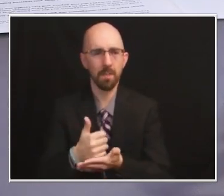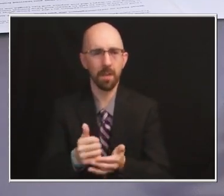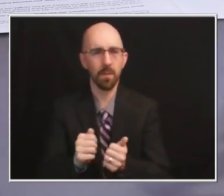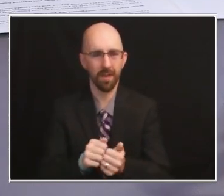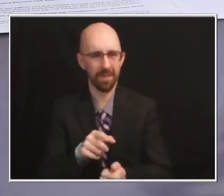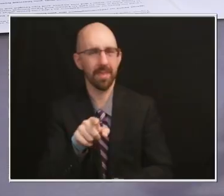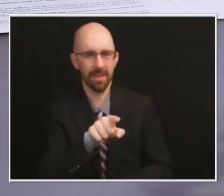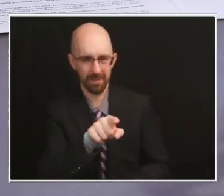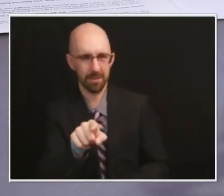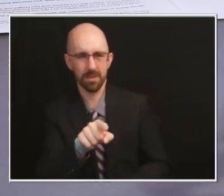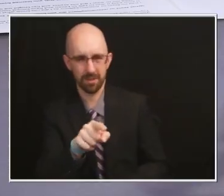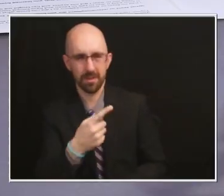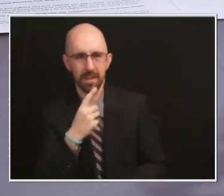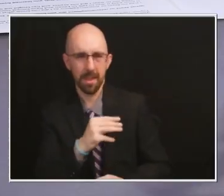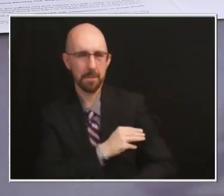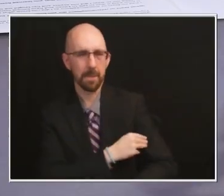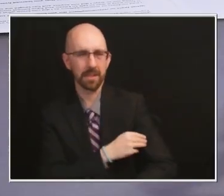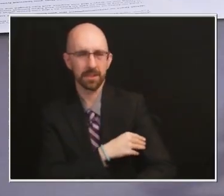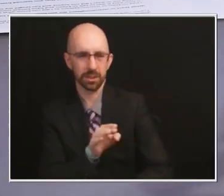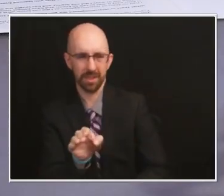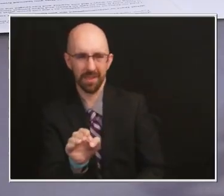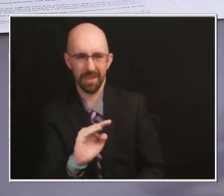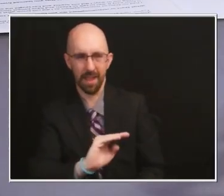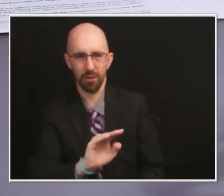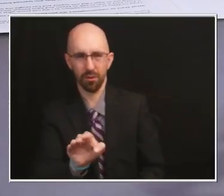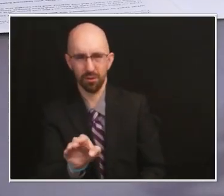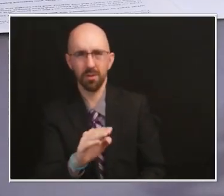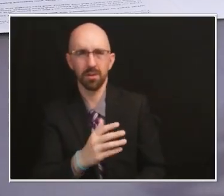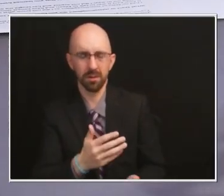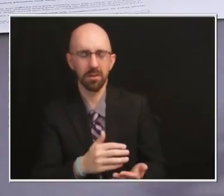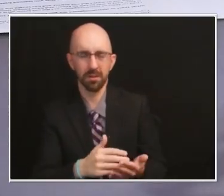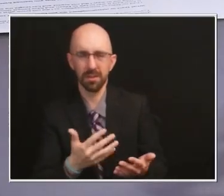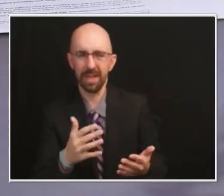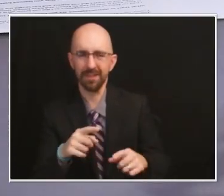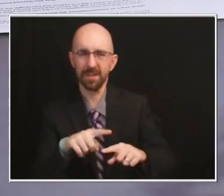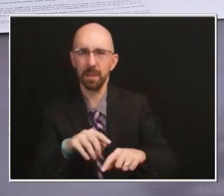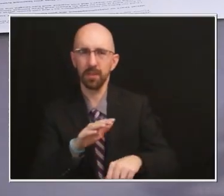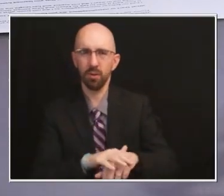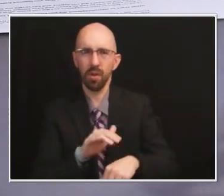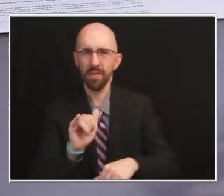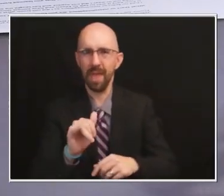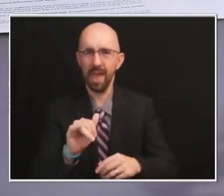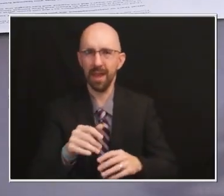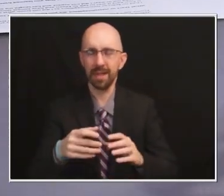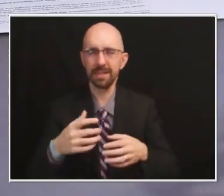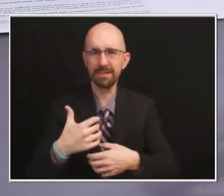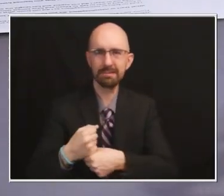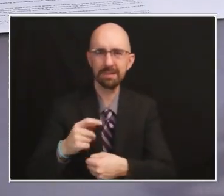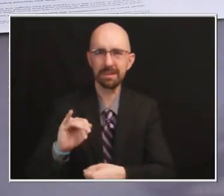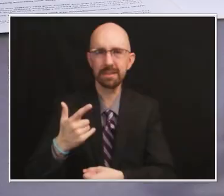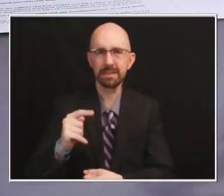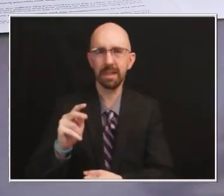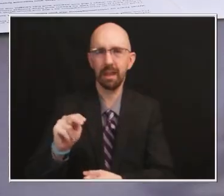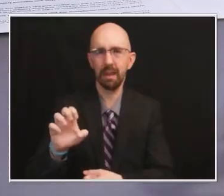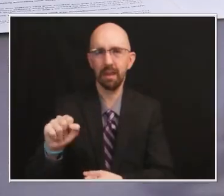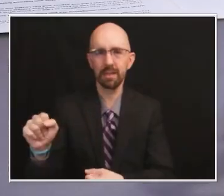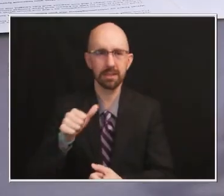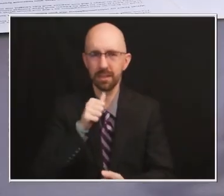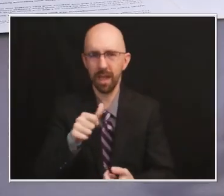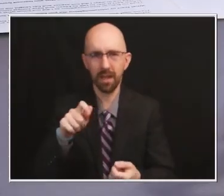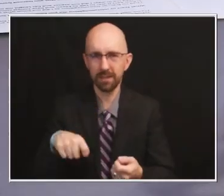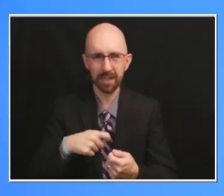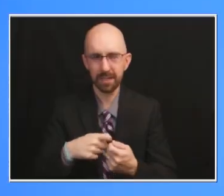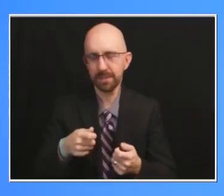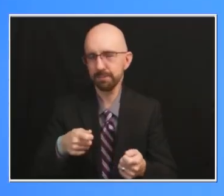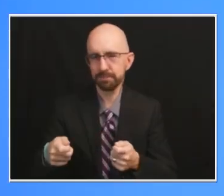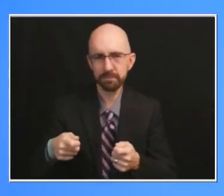reach those all muscles through here. Yes, and it just depends on where we find that tightness. We're not going to necessarily, manipulate it